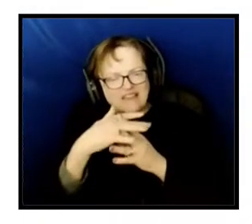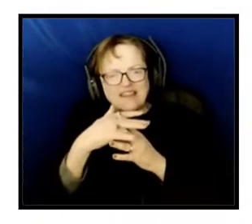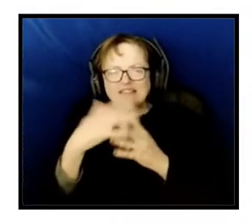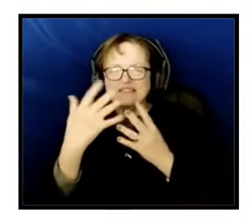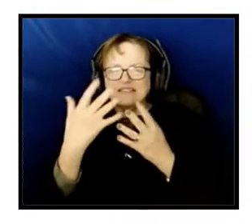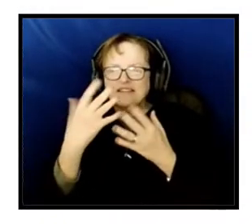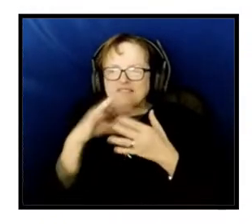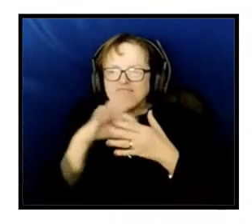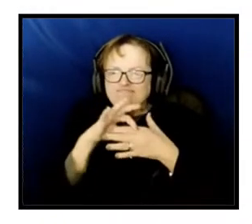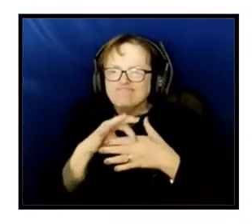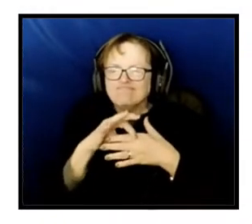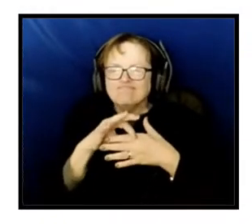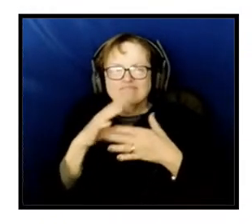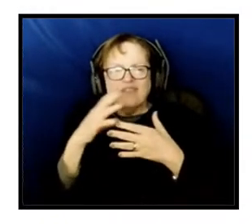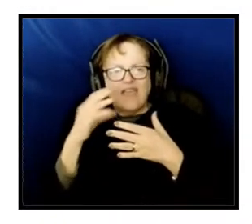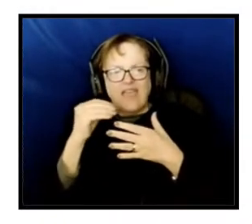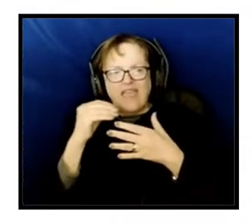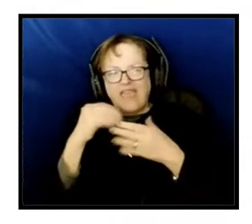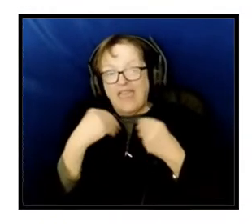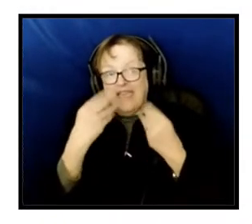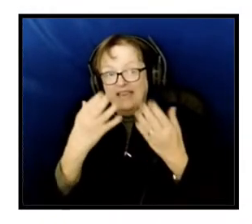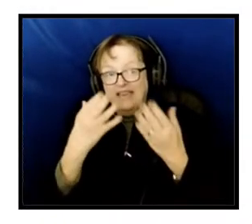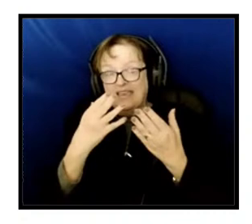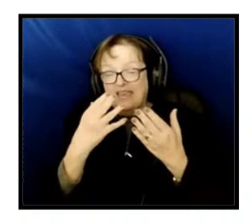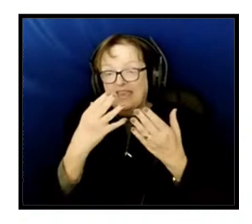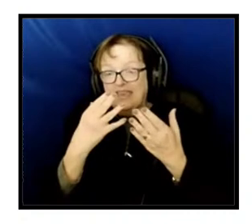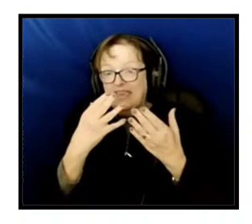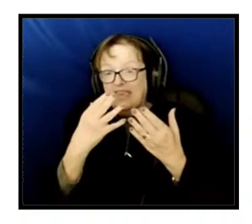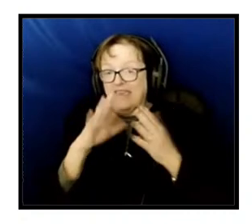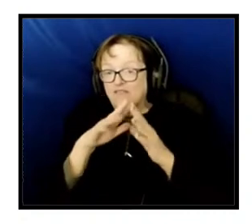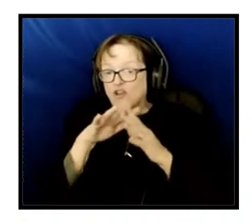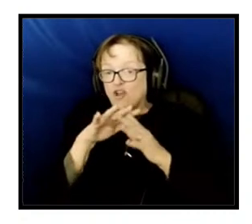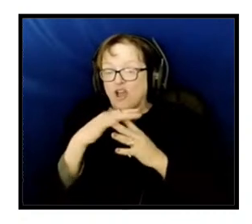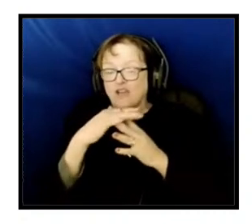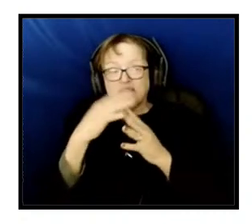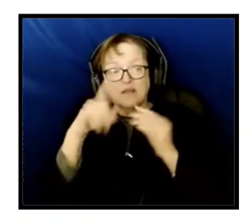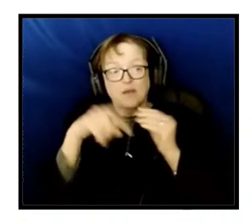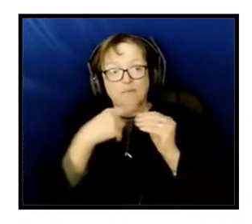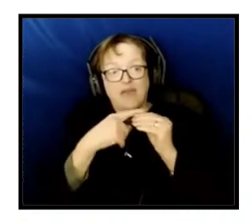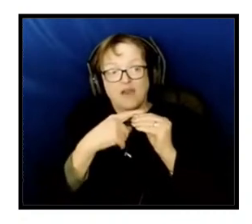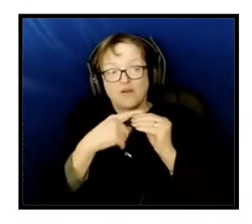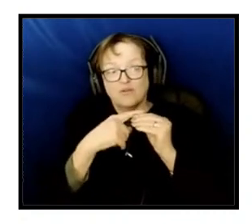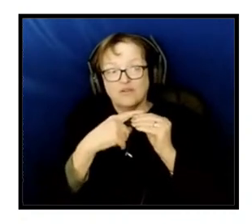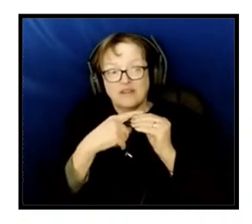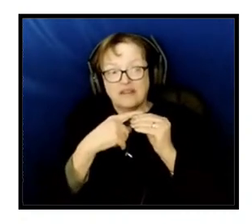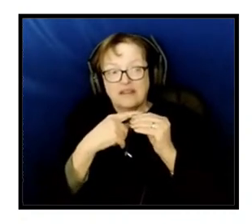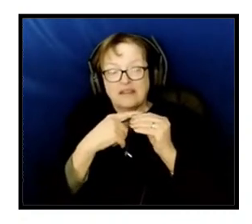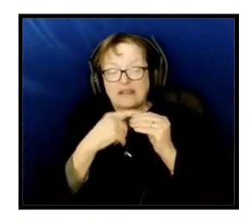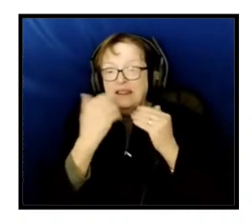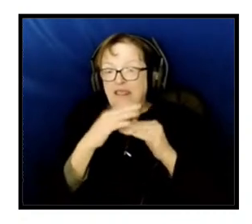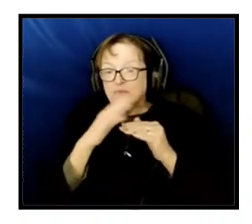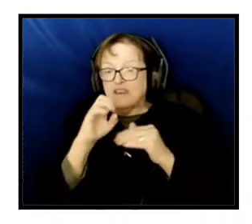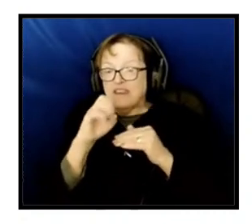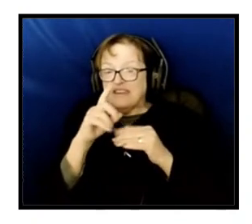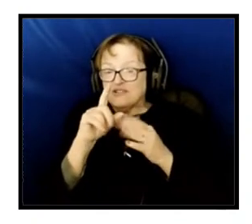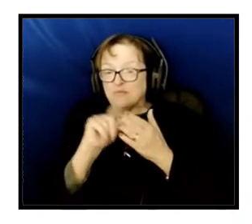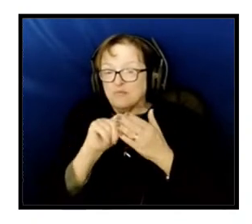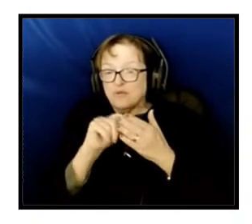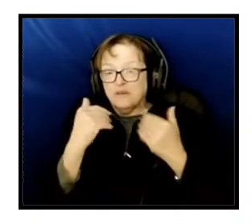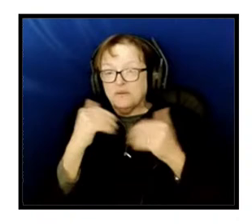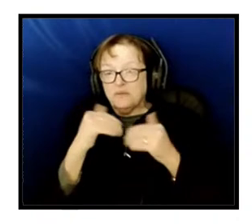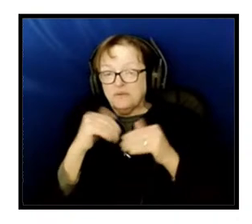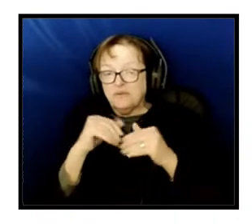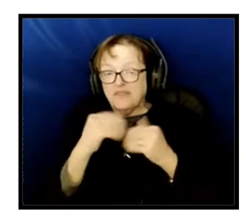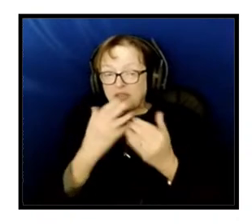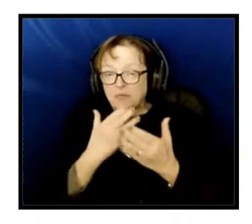of course, get a little bit of context around limited edition print that the Laundromat Project is offering this